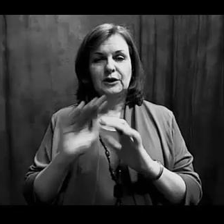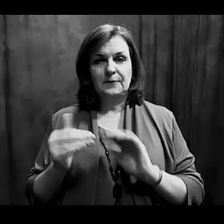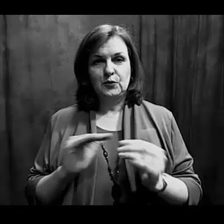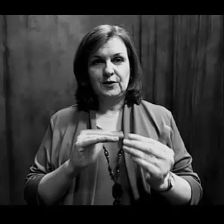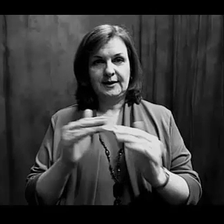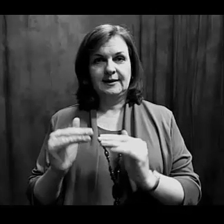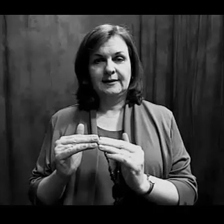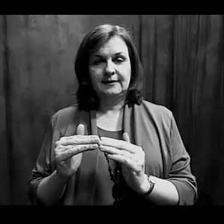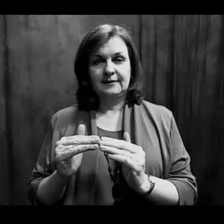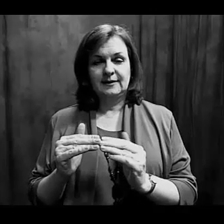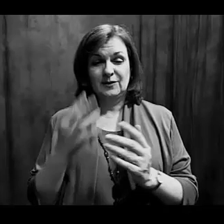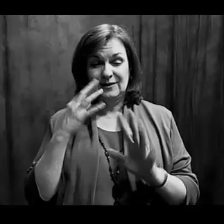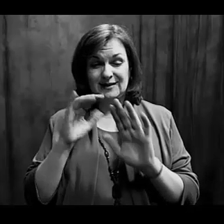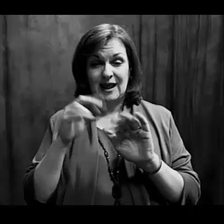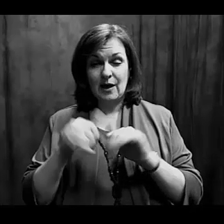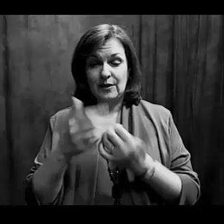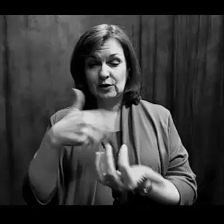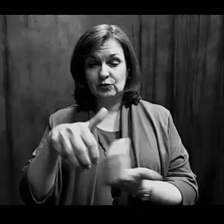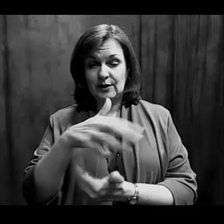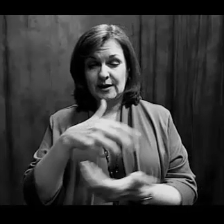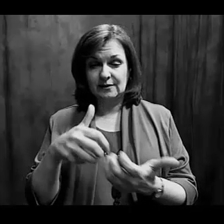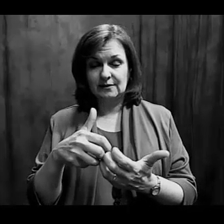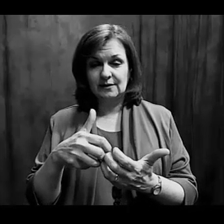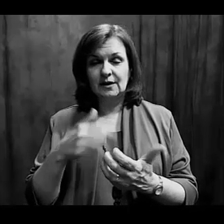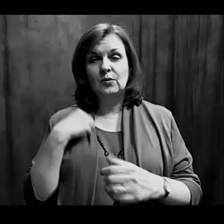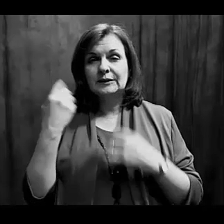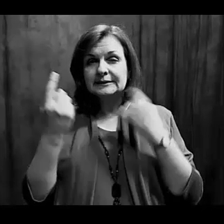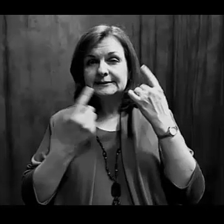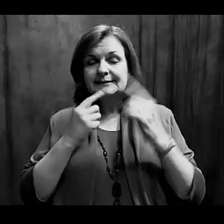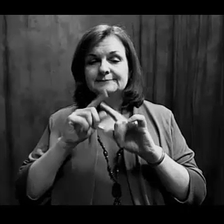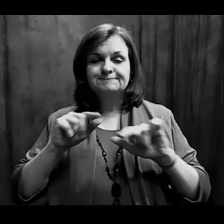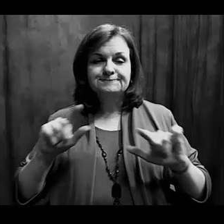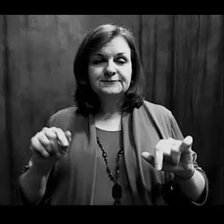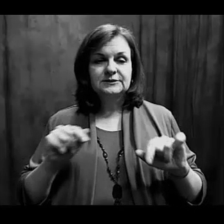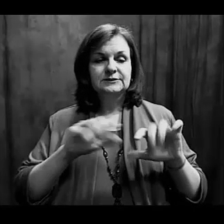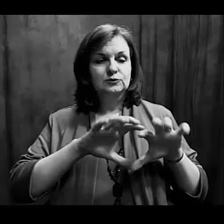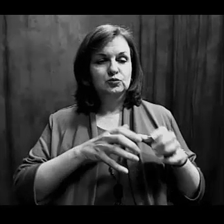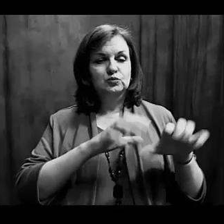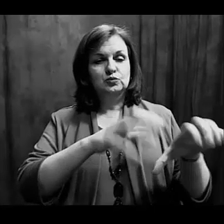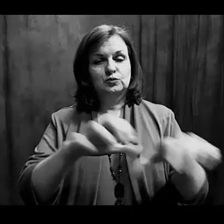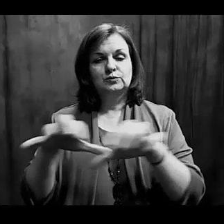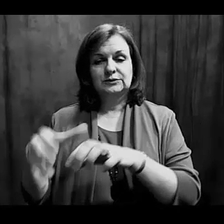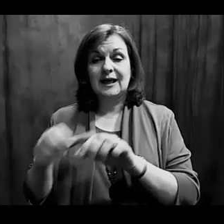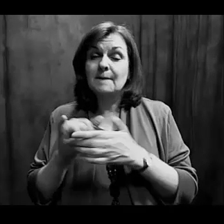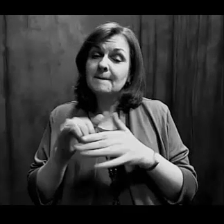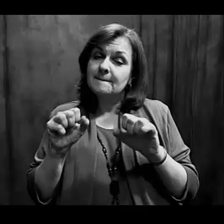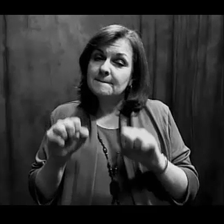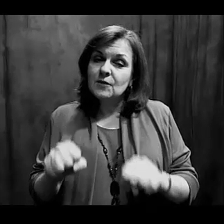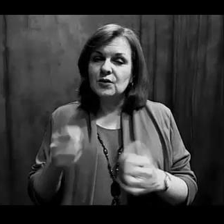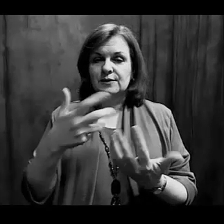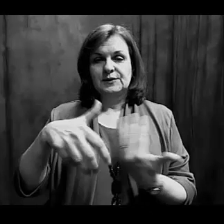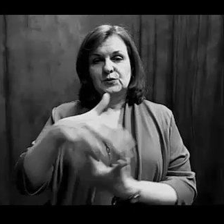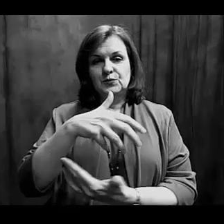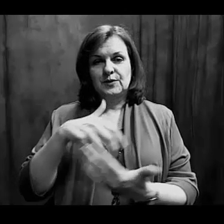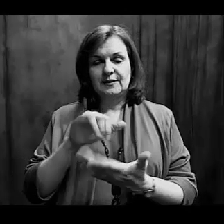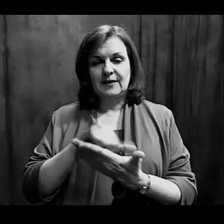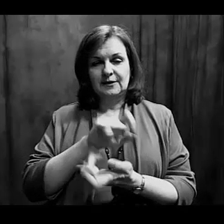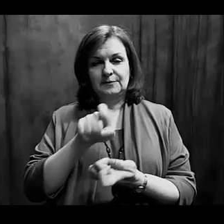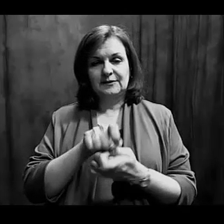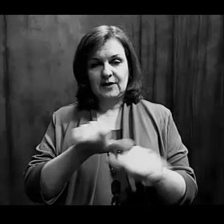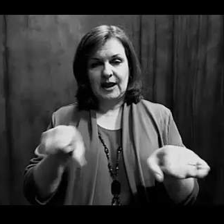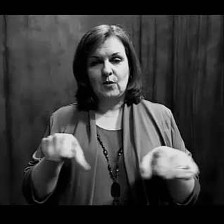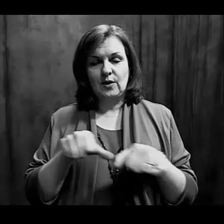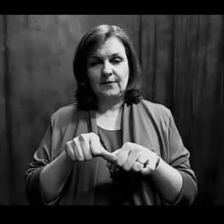interacting within an ecological community. And so we're considering all populations that could